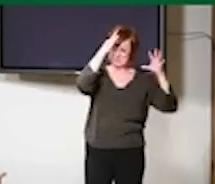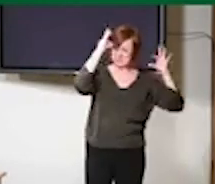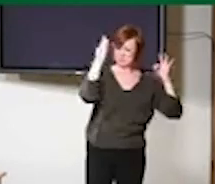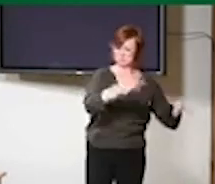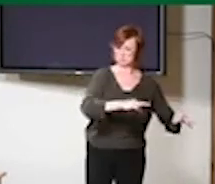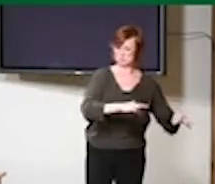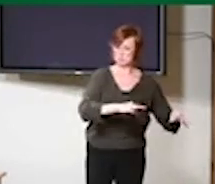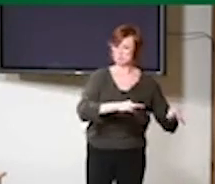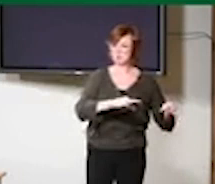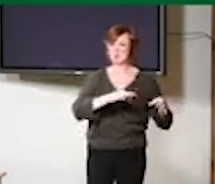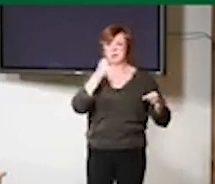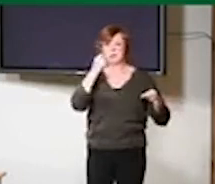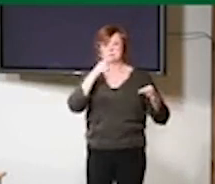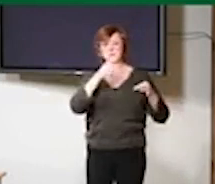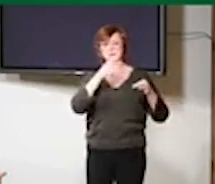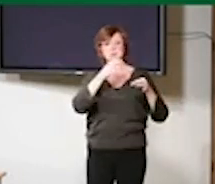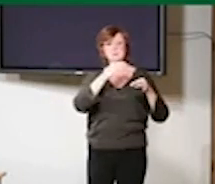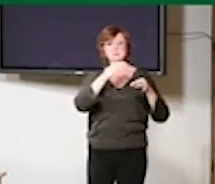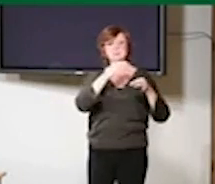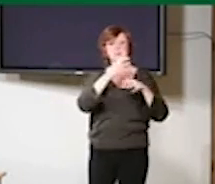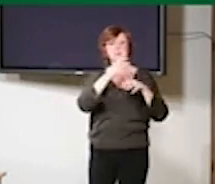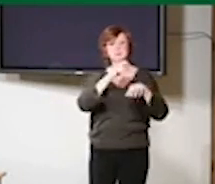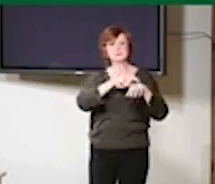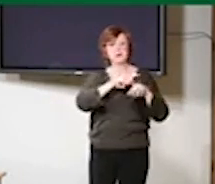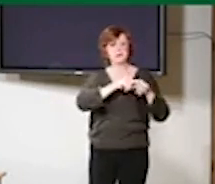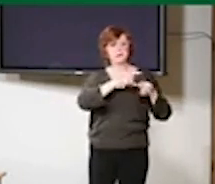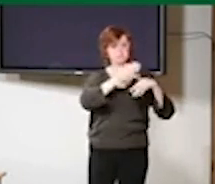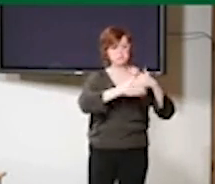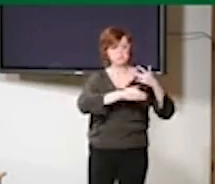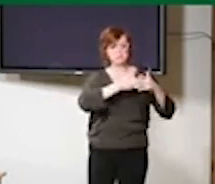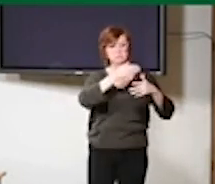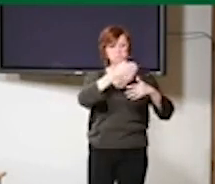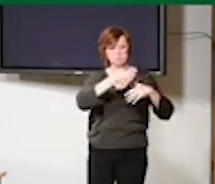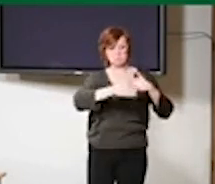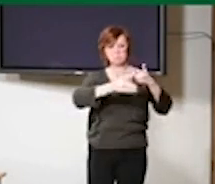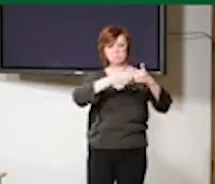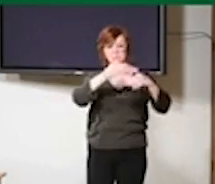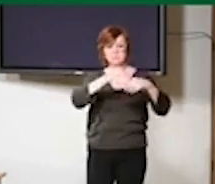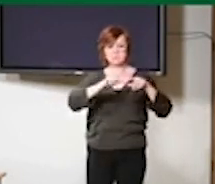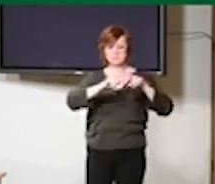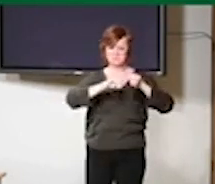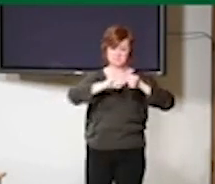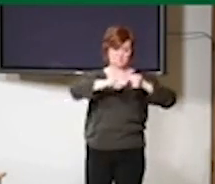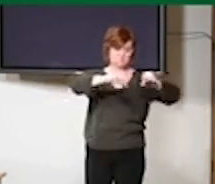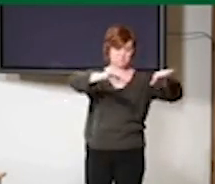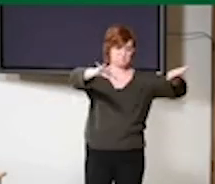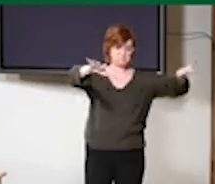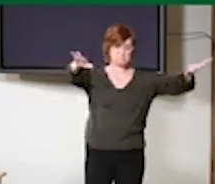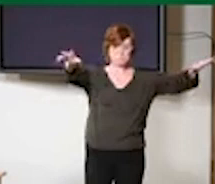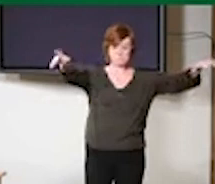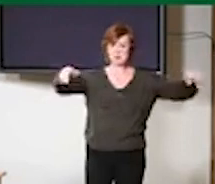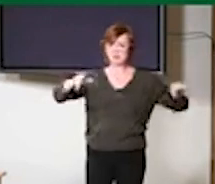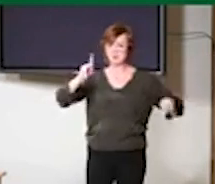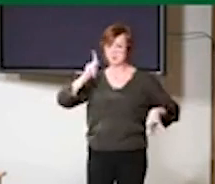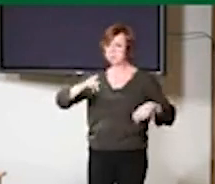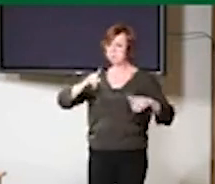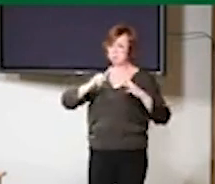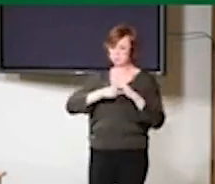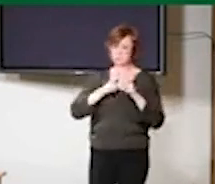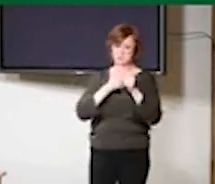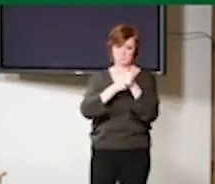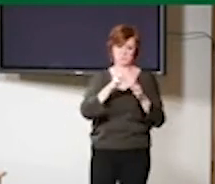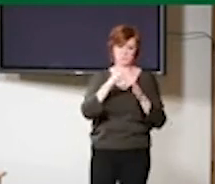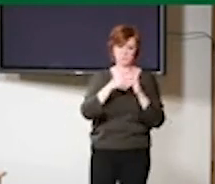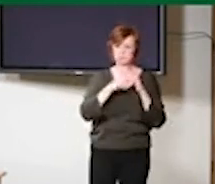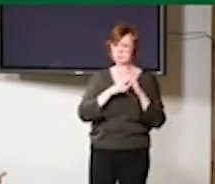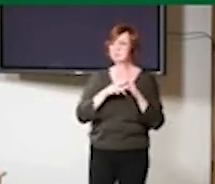really get up and to be fully implemented at the community level and at the society level. I said I was home this